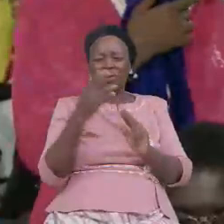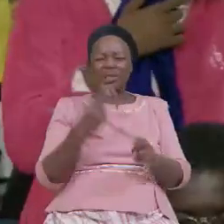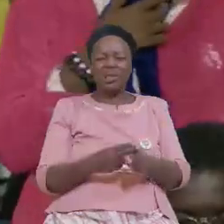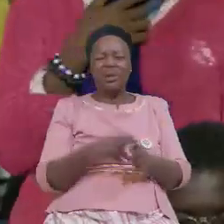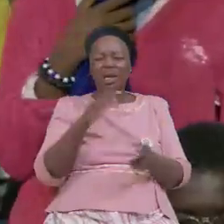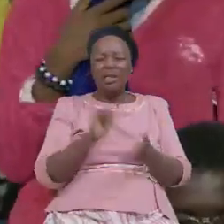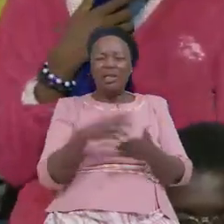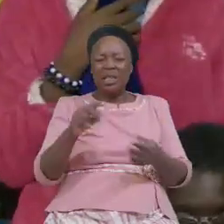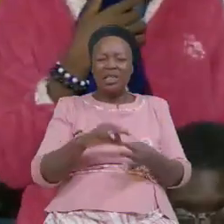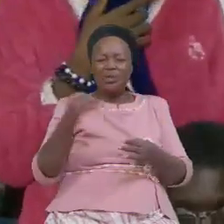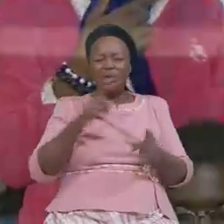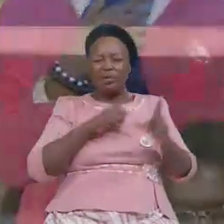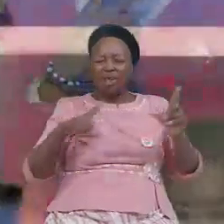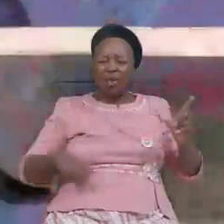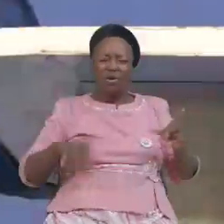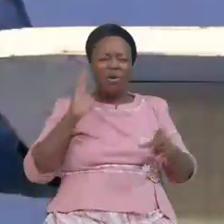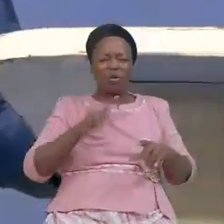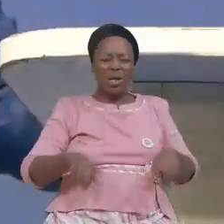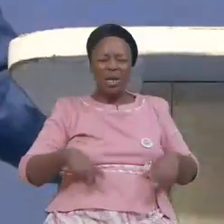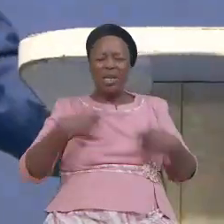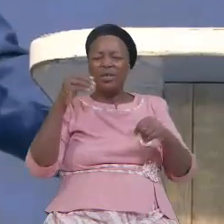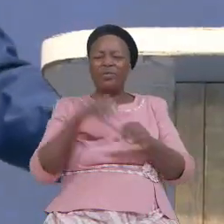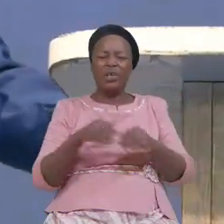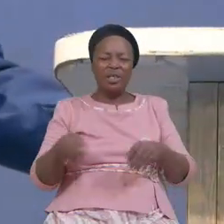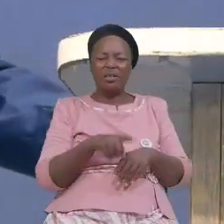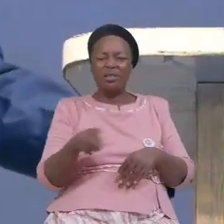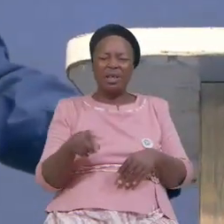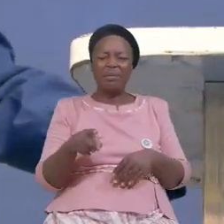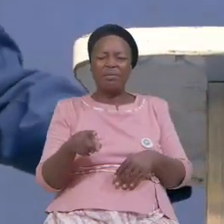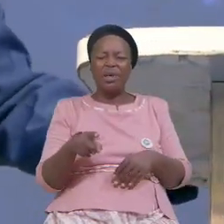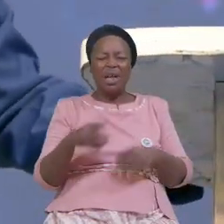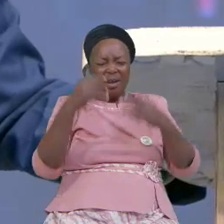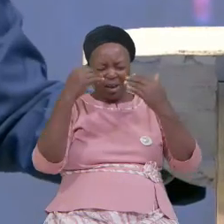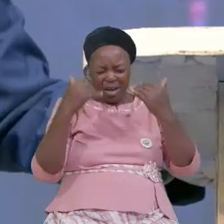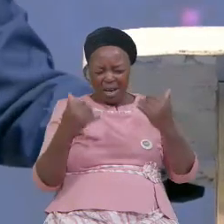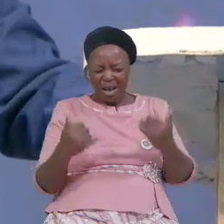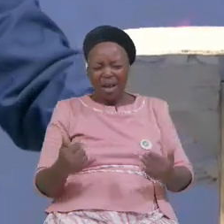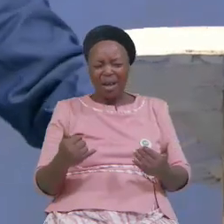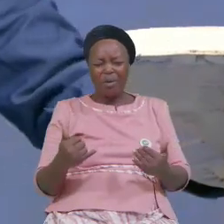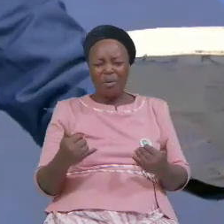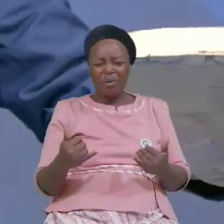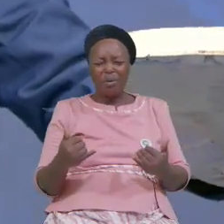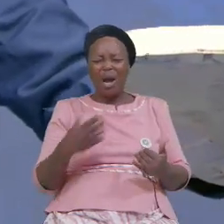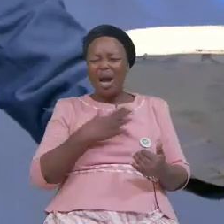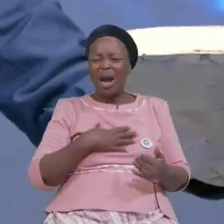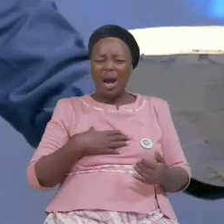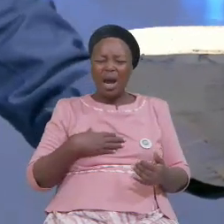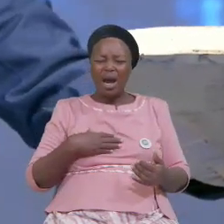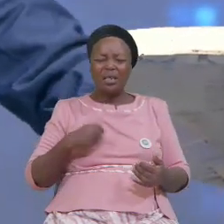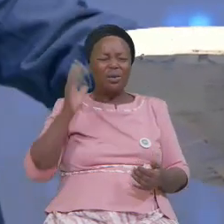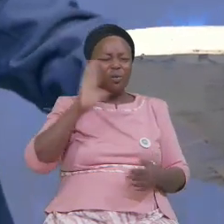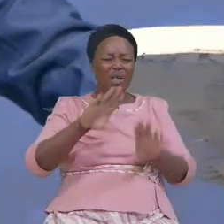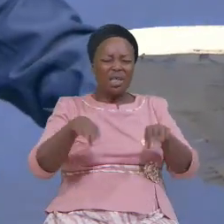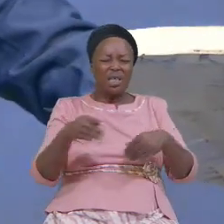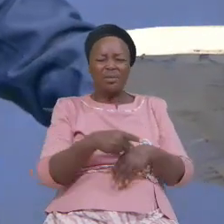Spirit of the Lord will dwell in them now, and will give them